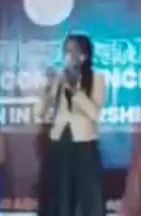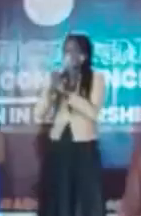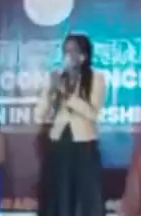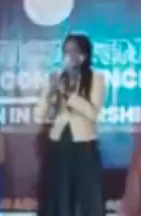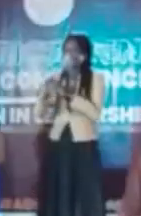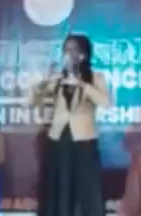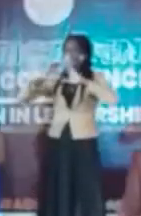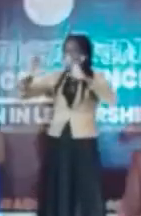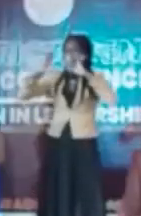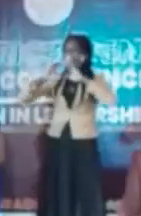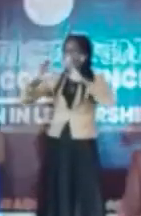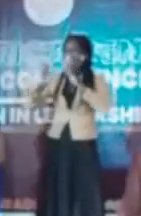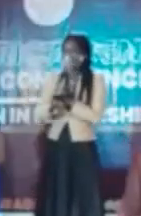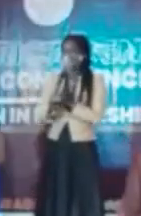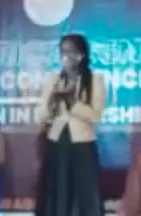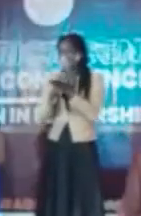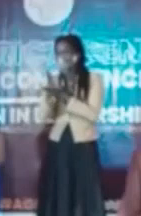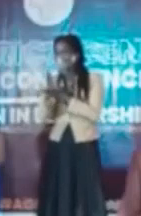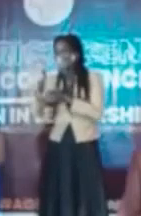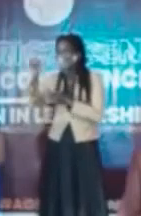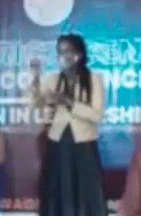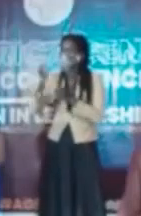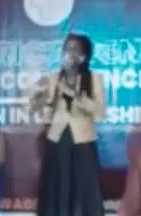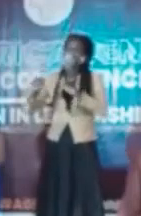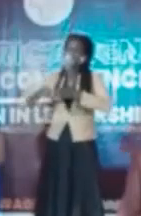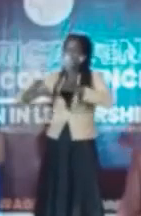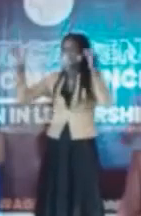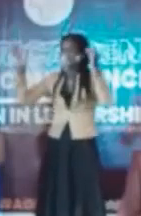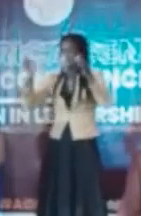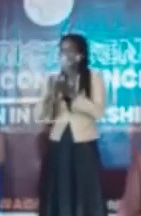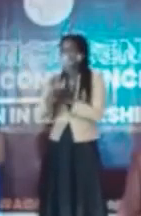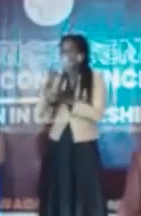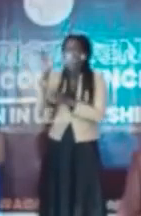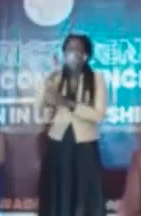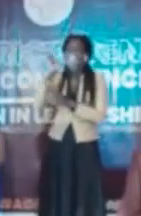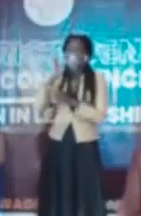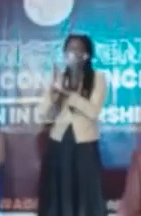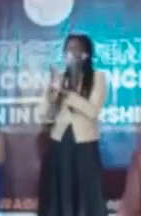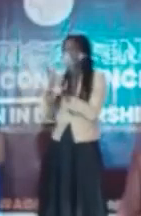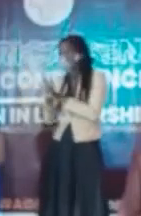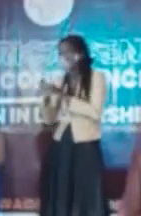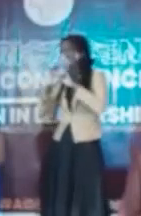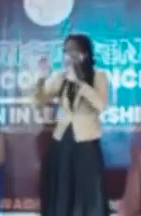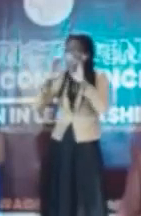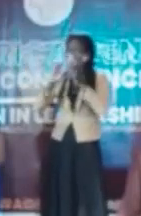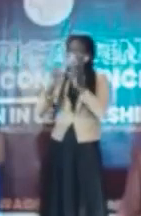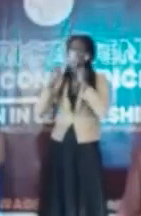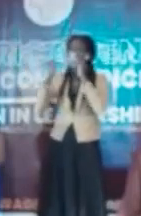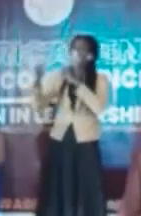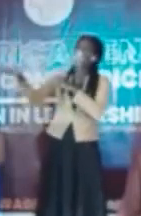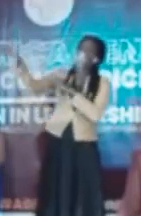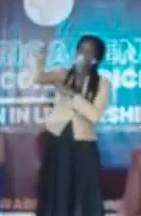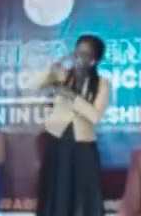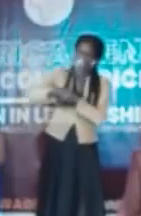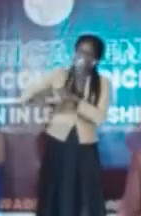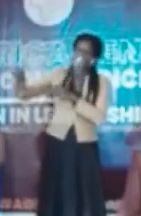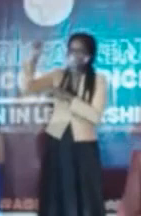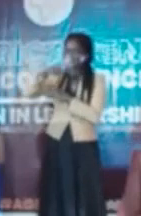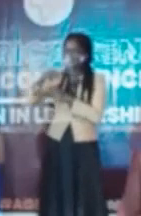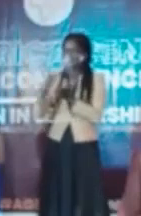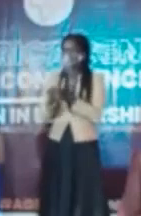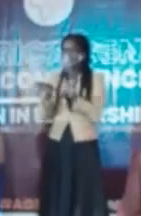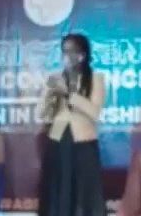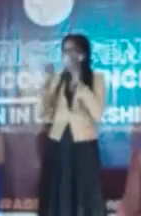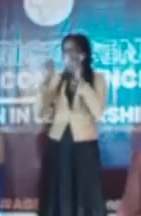you have noticed a lot of campaigns so many times throughout the year where key messages are shared. Even during this month,